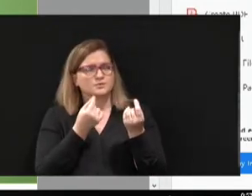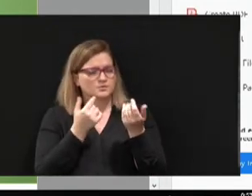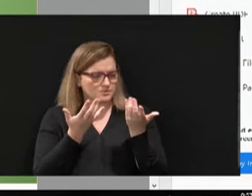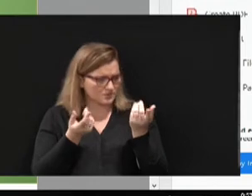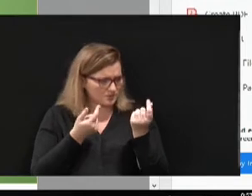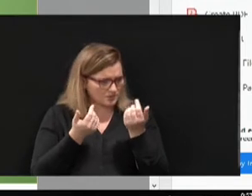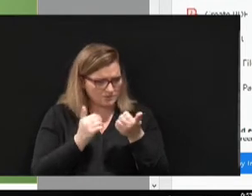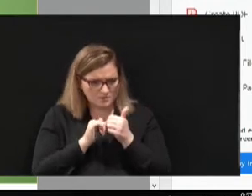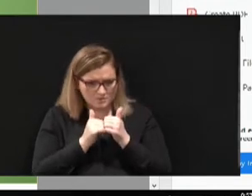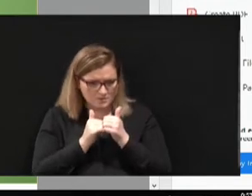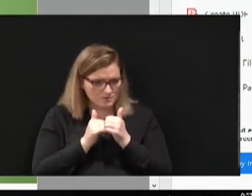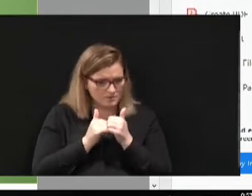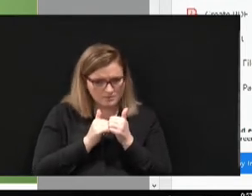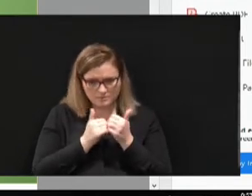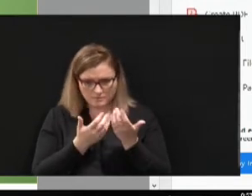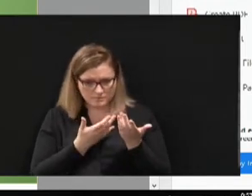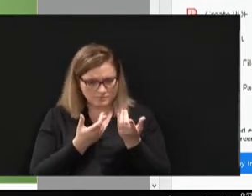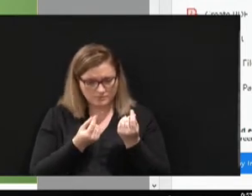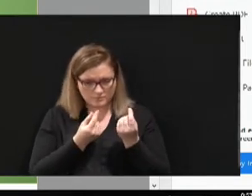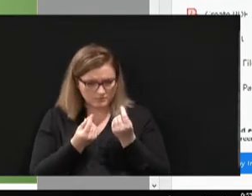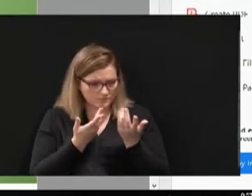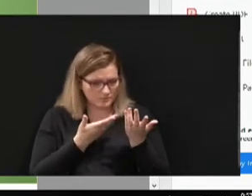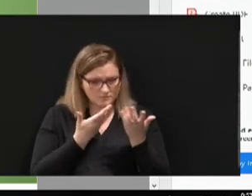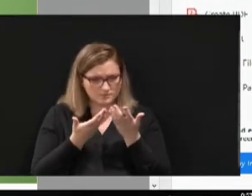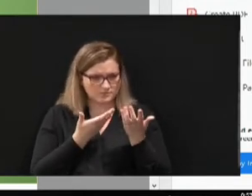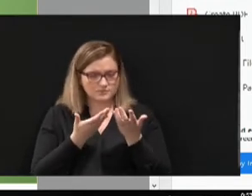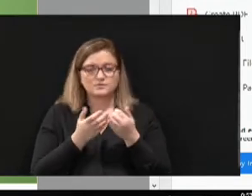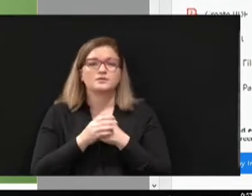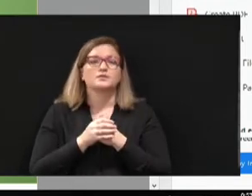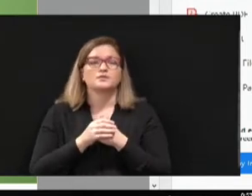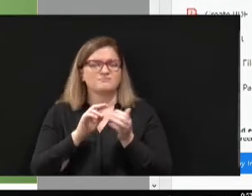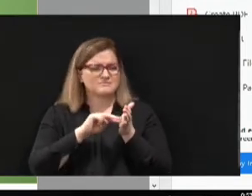dyslexia, also people with ADD, looking at